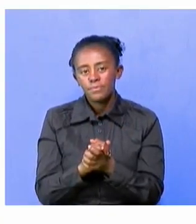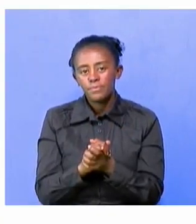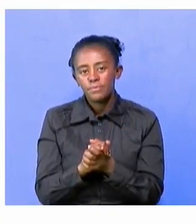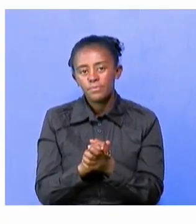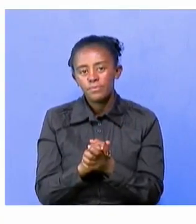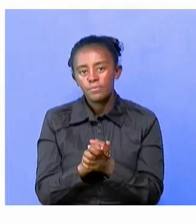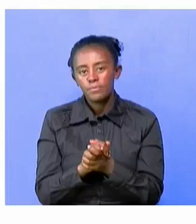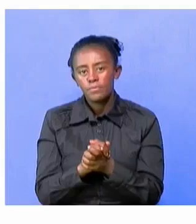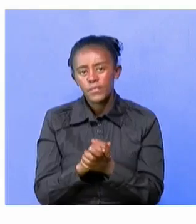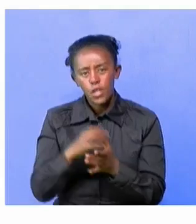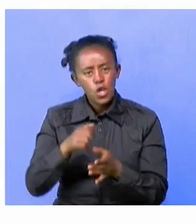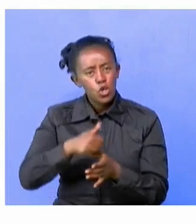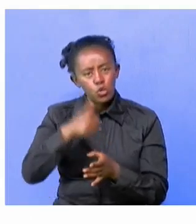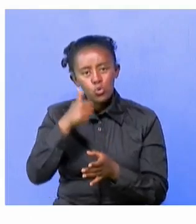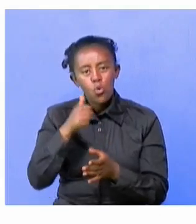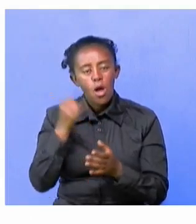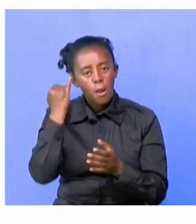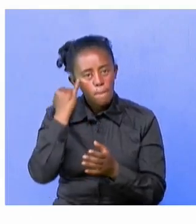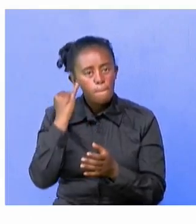crucial point.